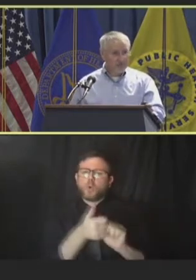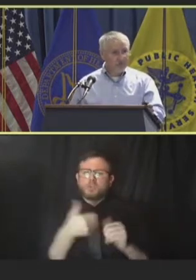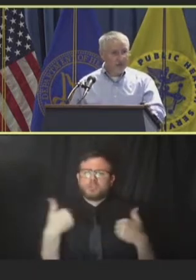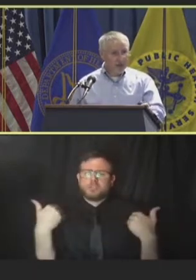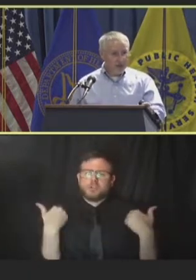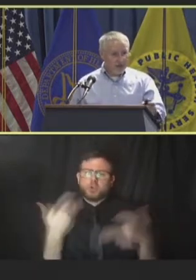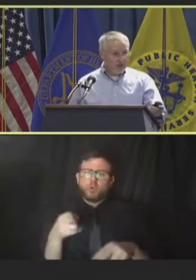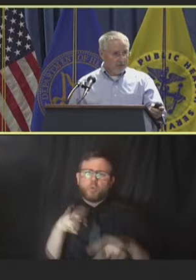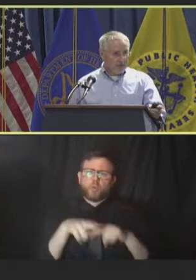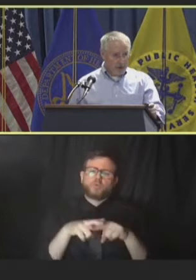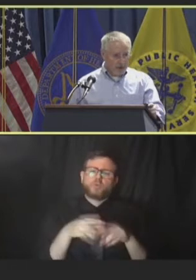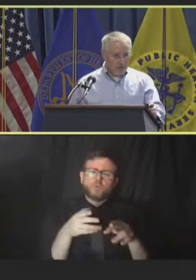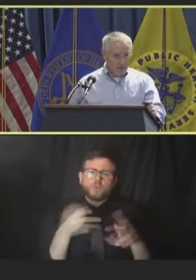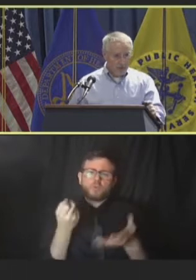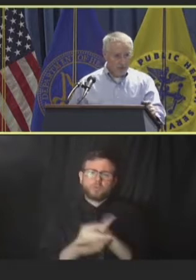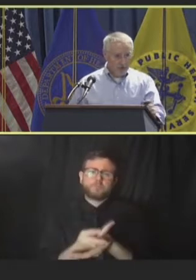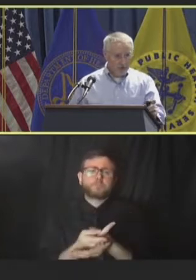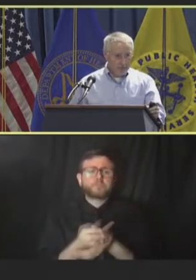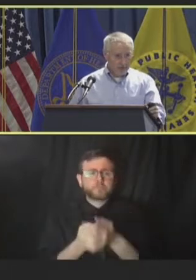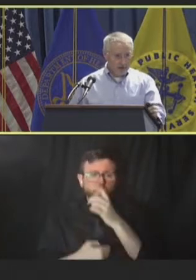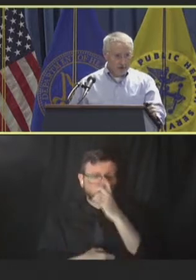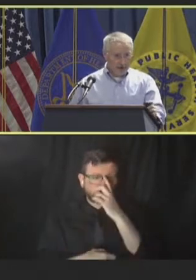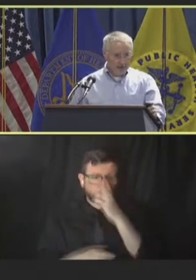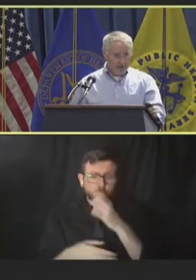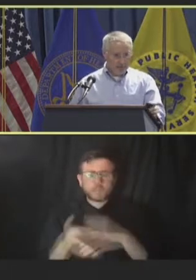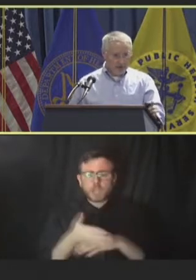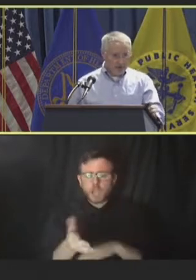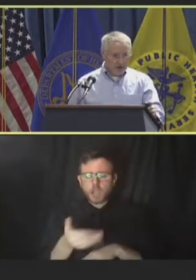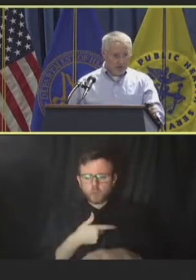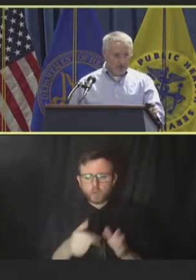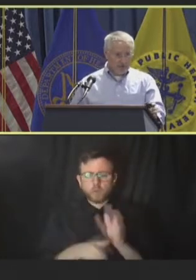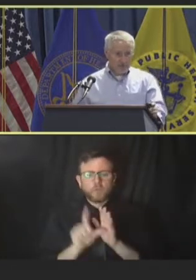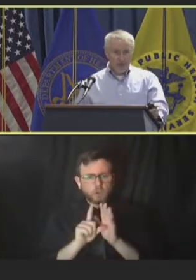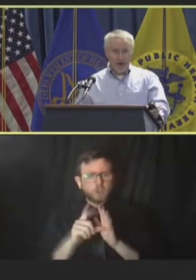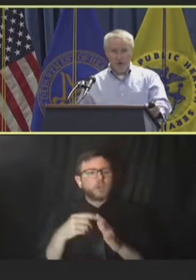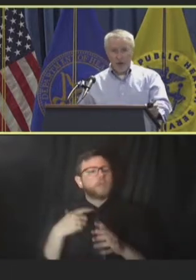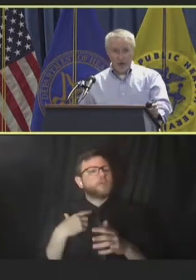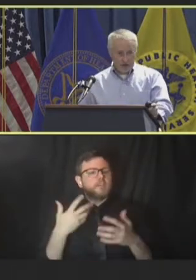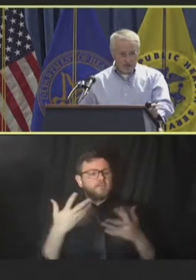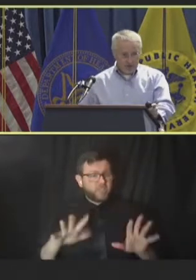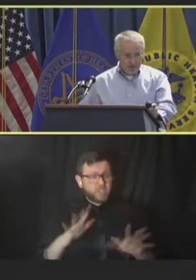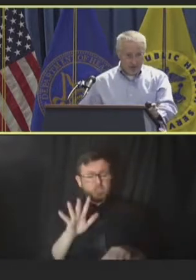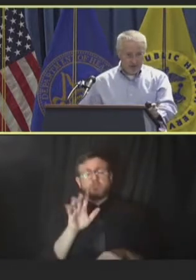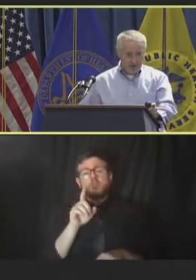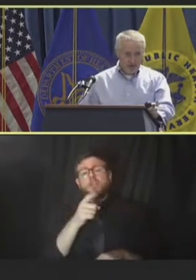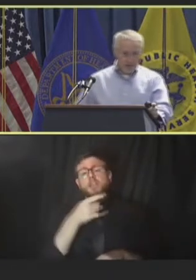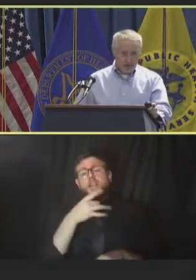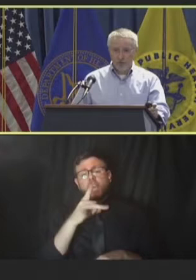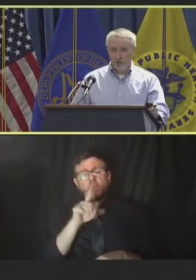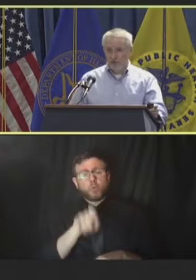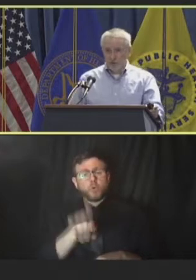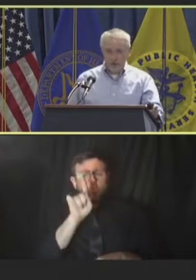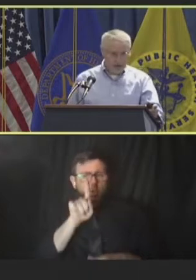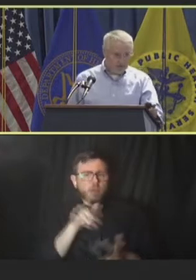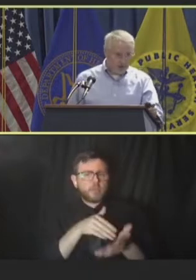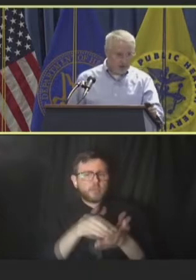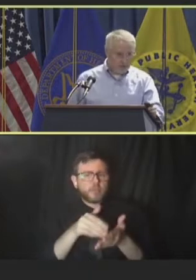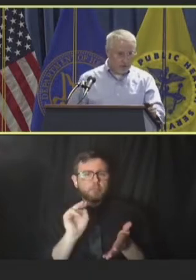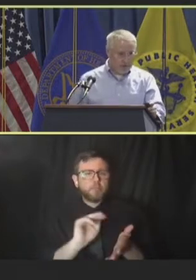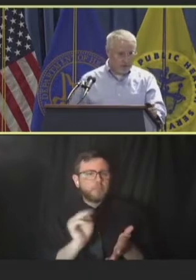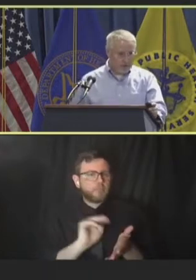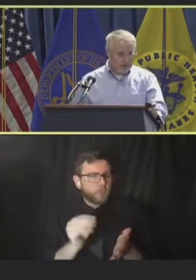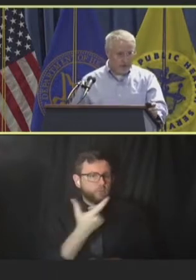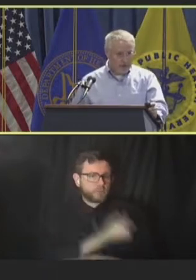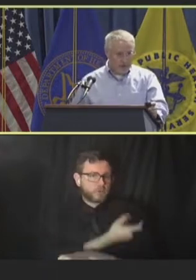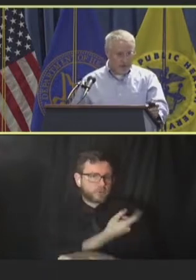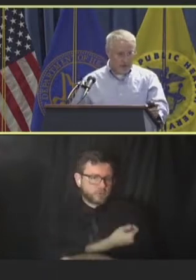authorized. At the time of our review, there had been over 18 million doses of the Pfizer-BioNTech vaccine administered to children aged 5 to